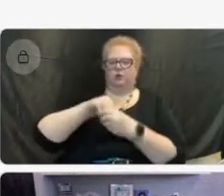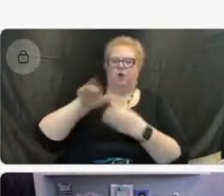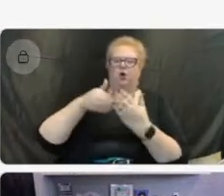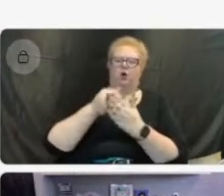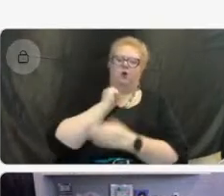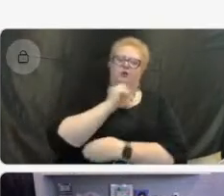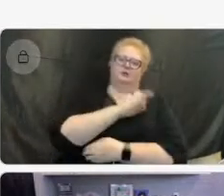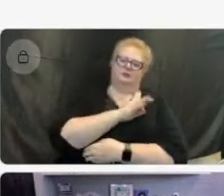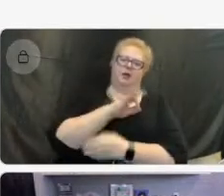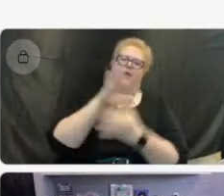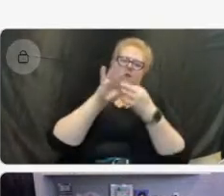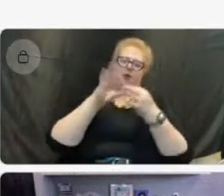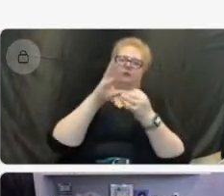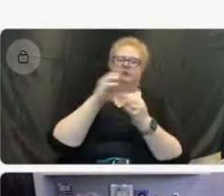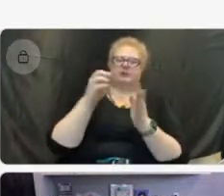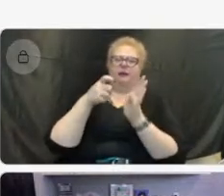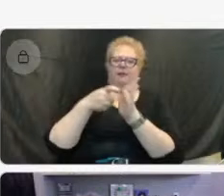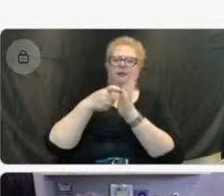and conditions.